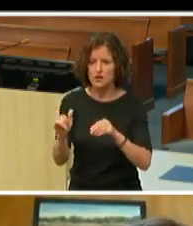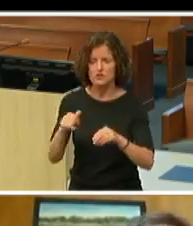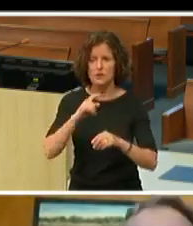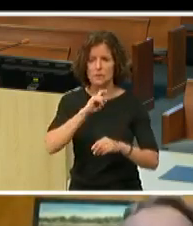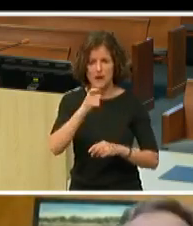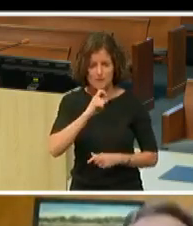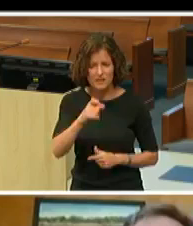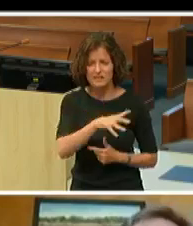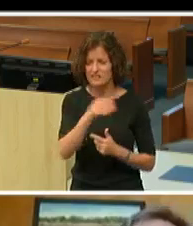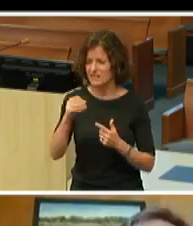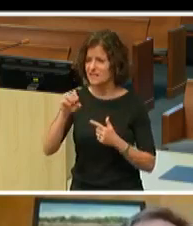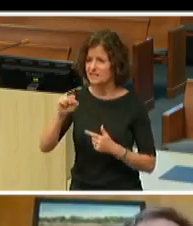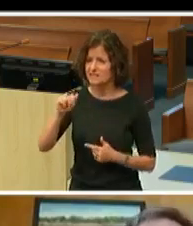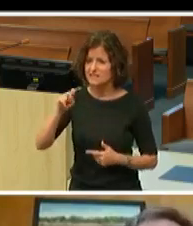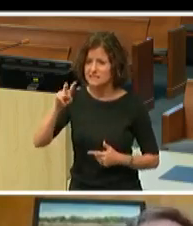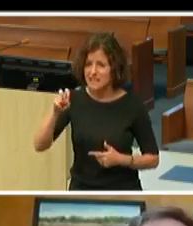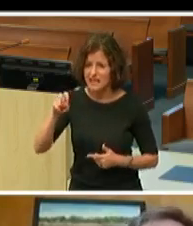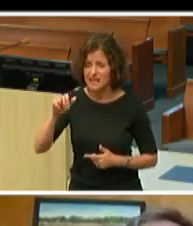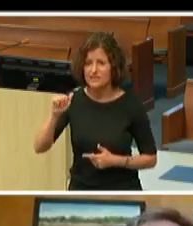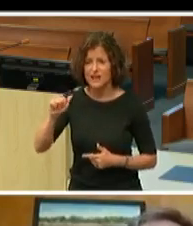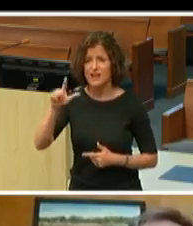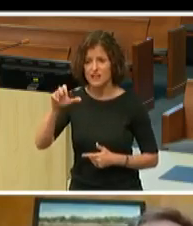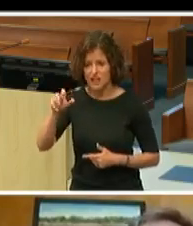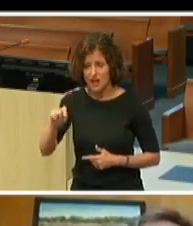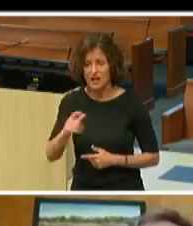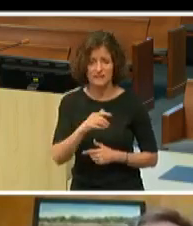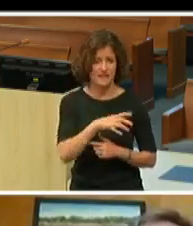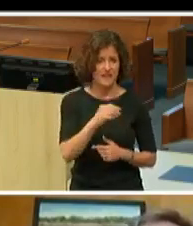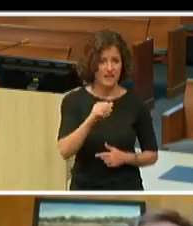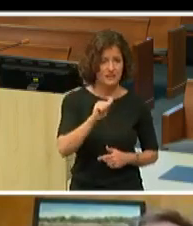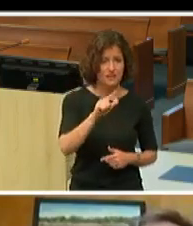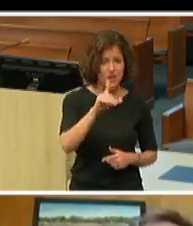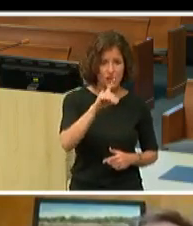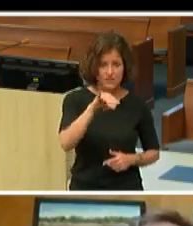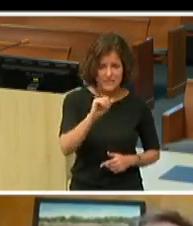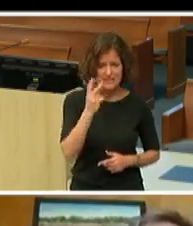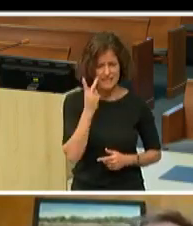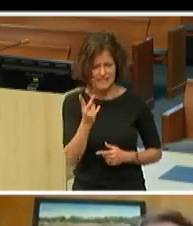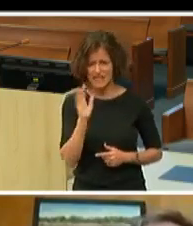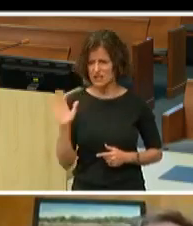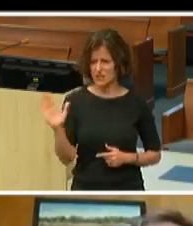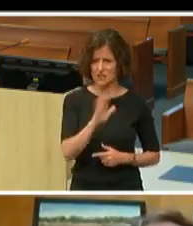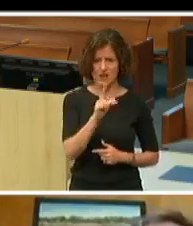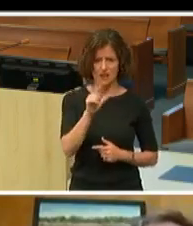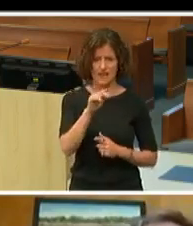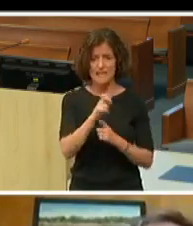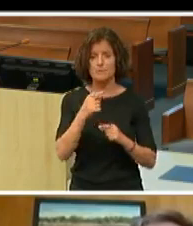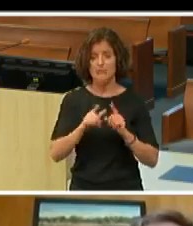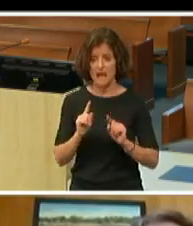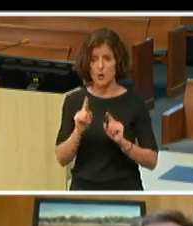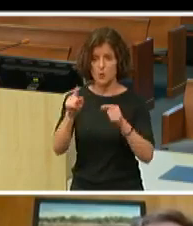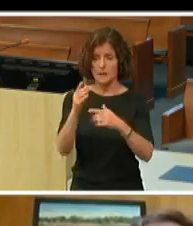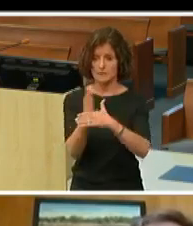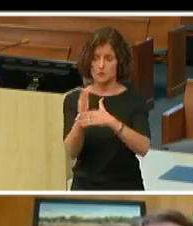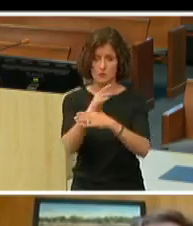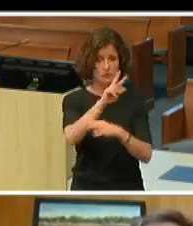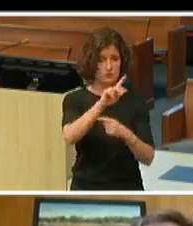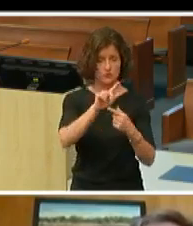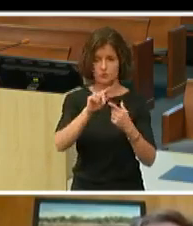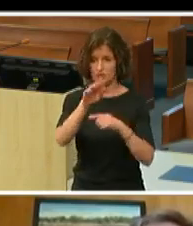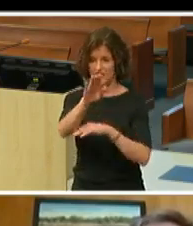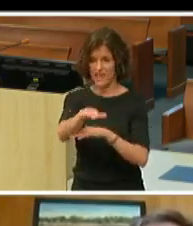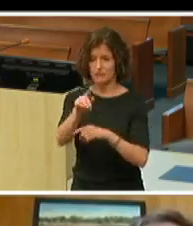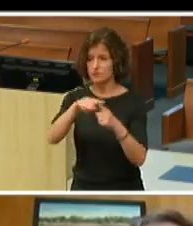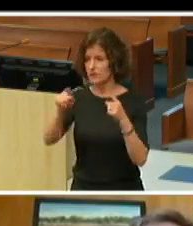to Save-A-Lot and Aldi's to see about their lines. But I went between 2 and 4 and